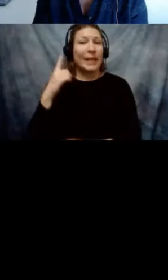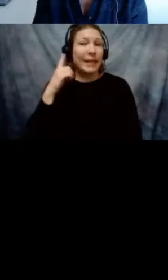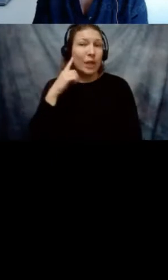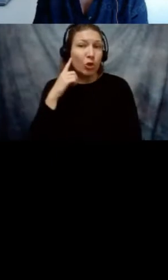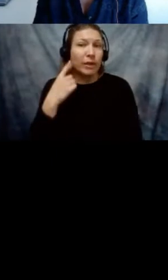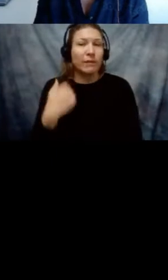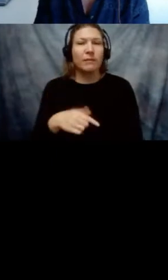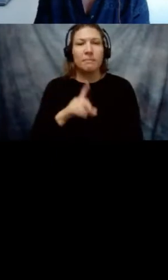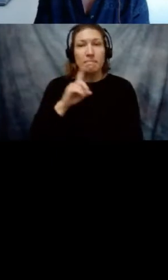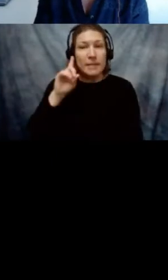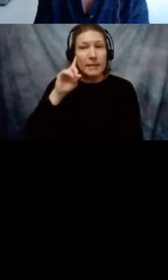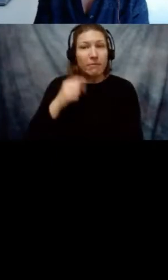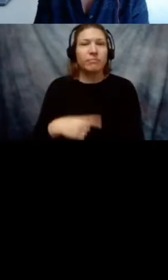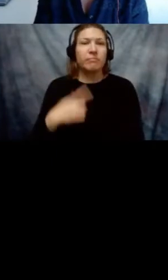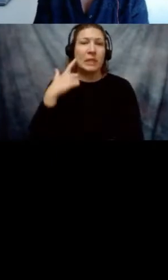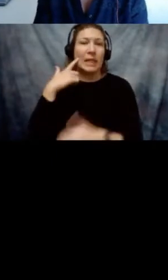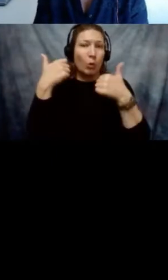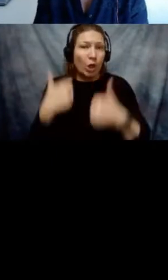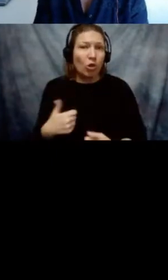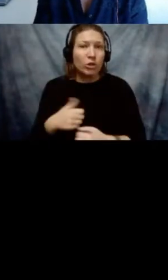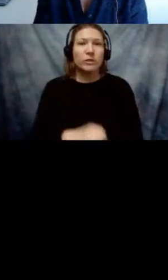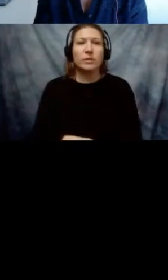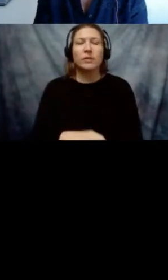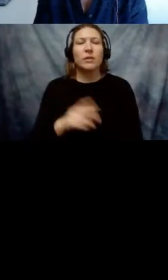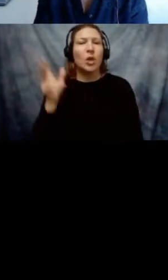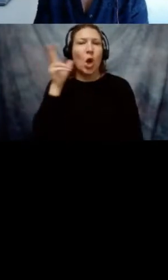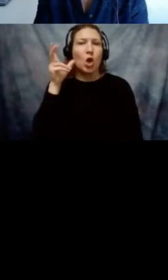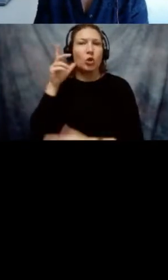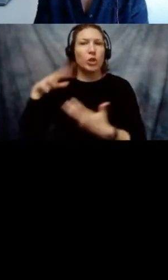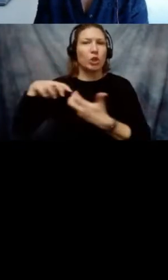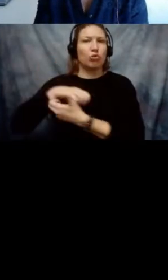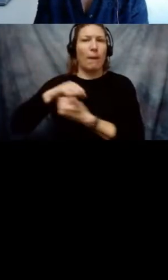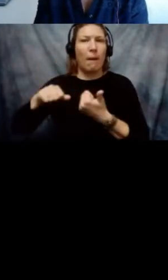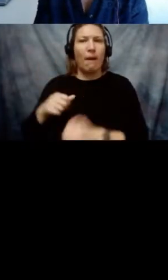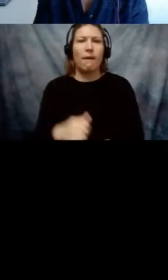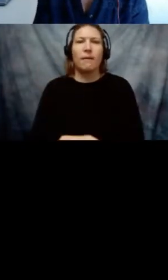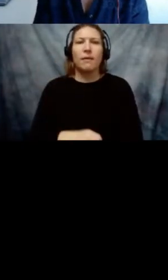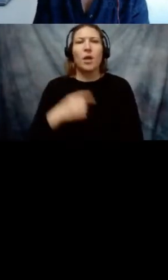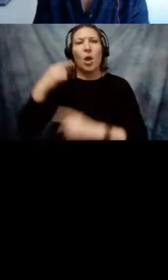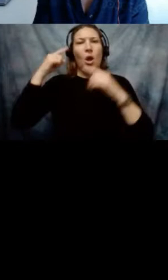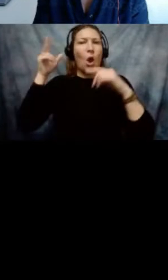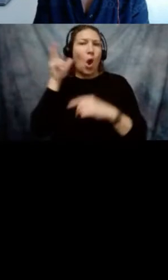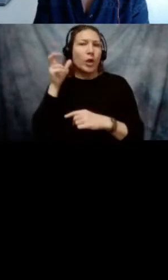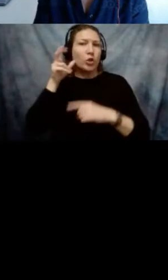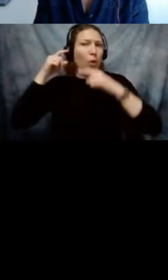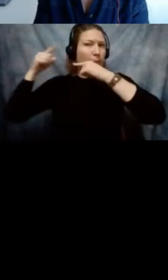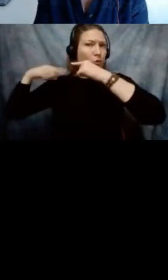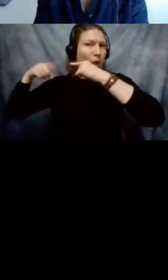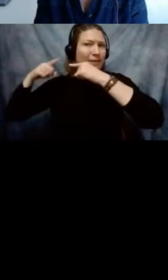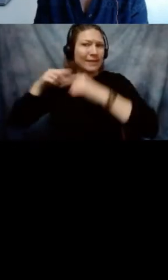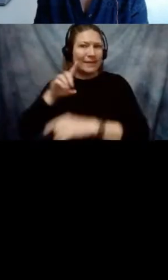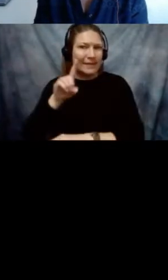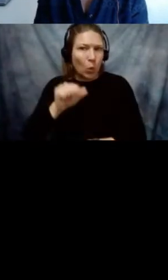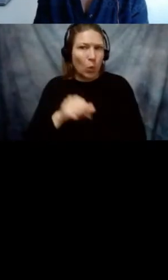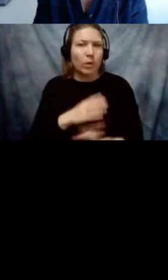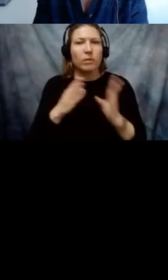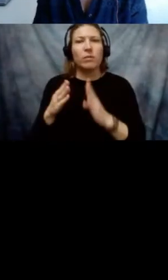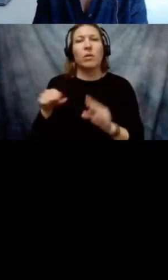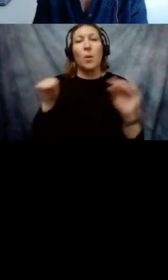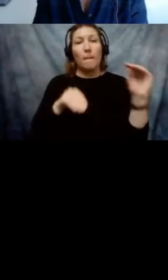loss, acoustic trauma, auditory processing disorder, and then we have for motor, loss or damage of